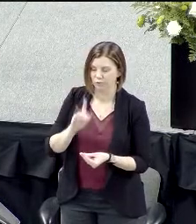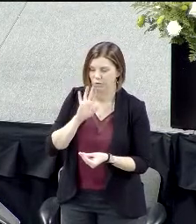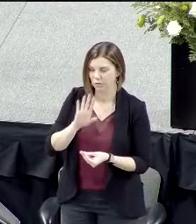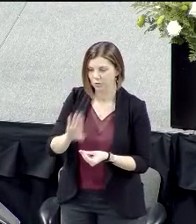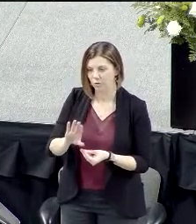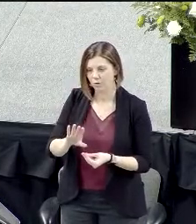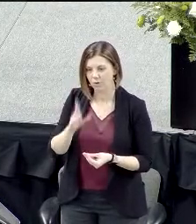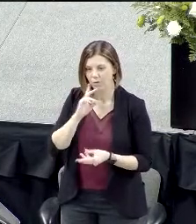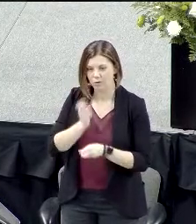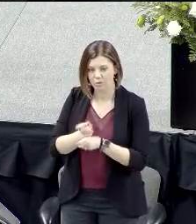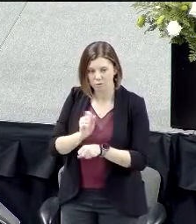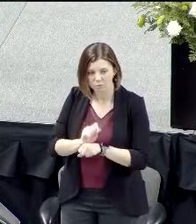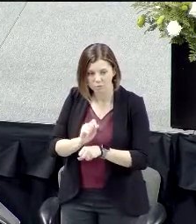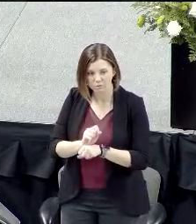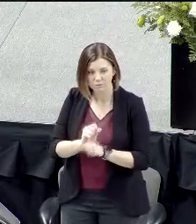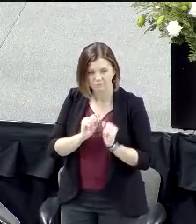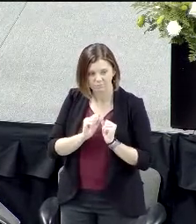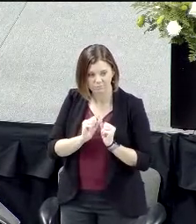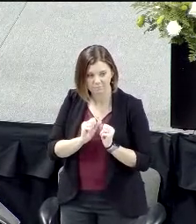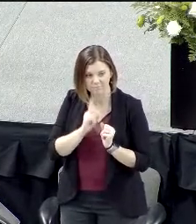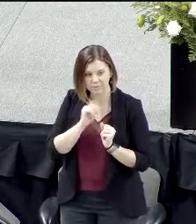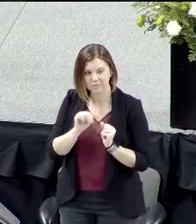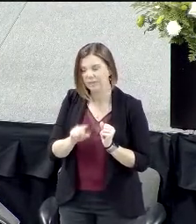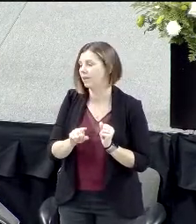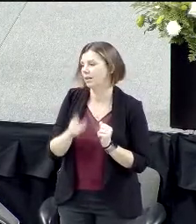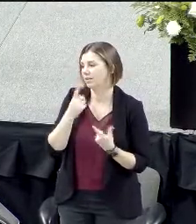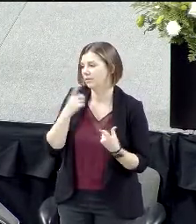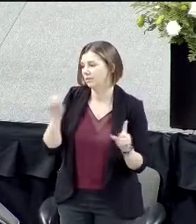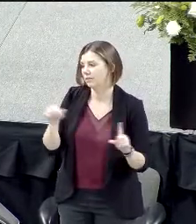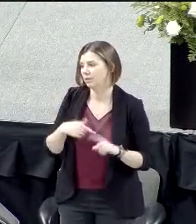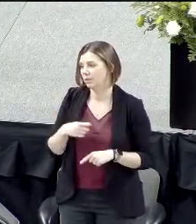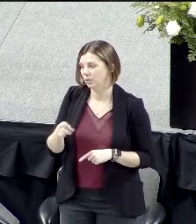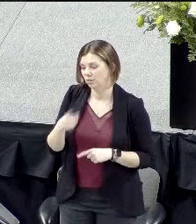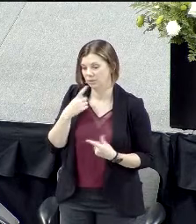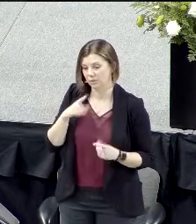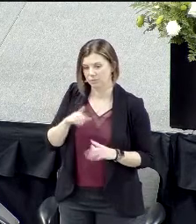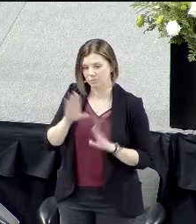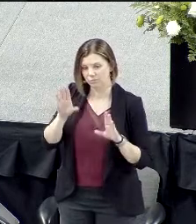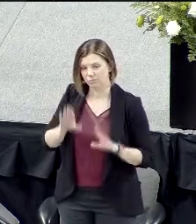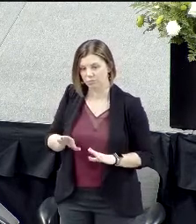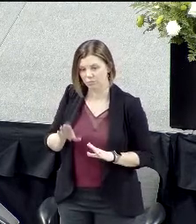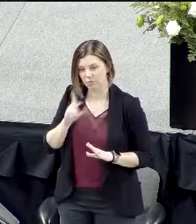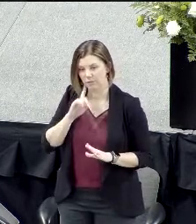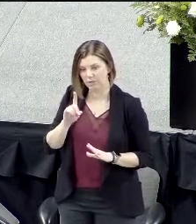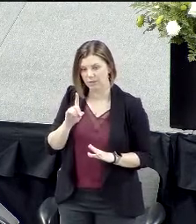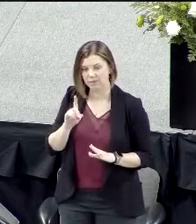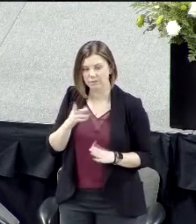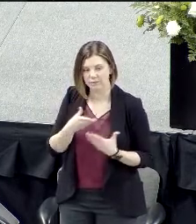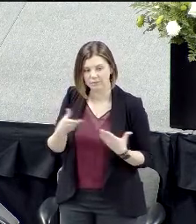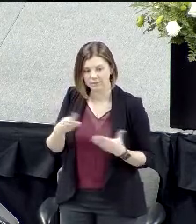and perseverance. You have achieved a great milestone in your life journey. Well done.